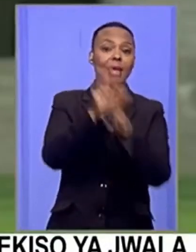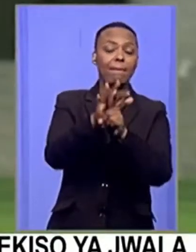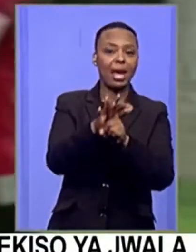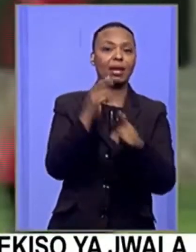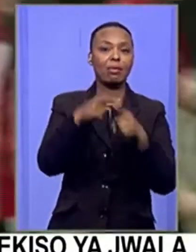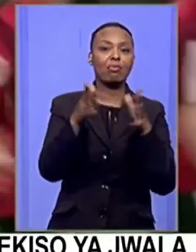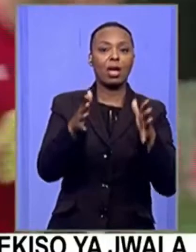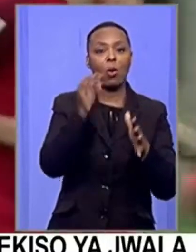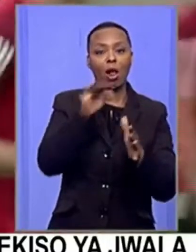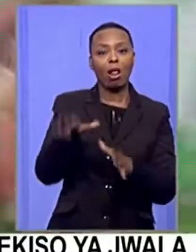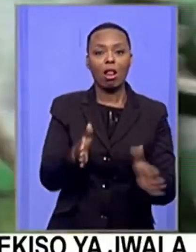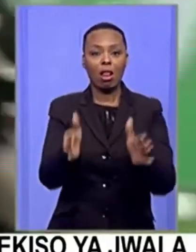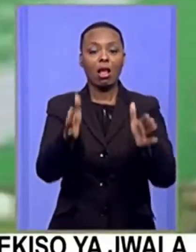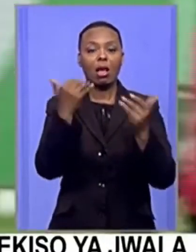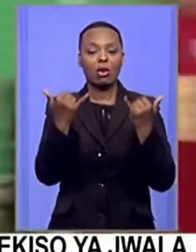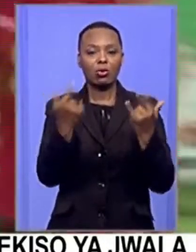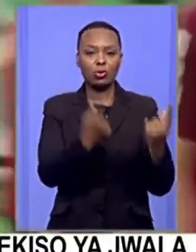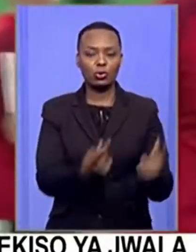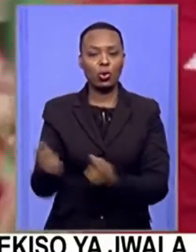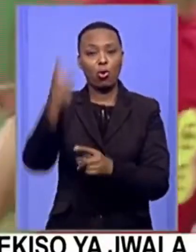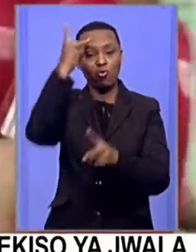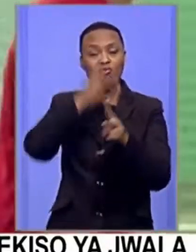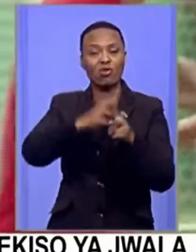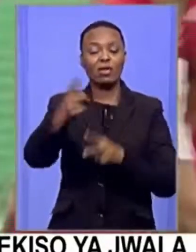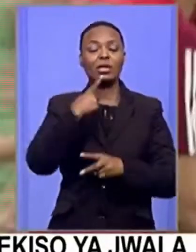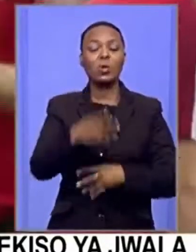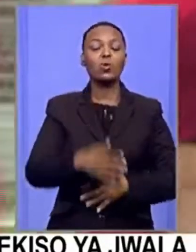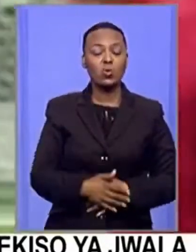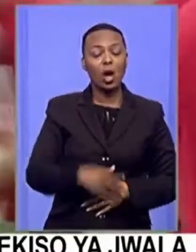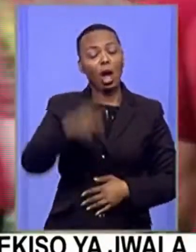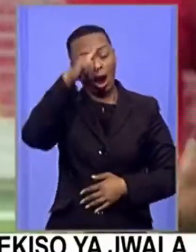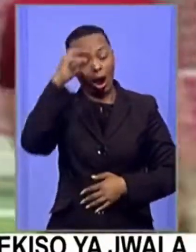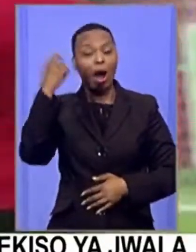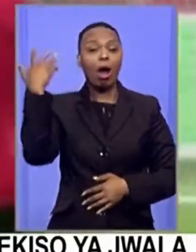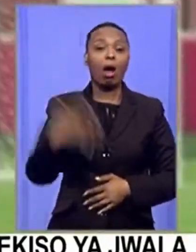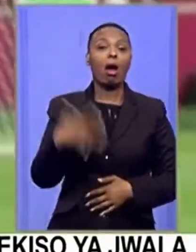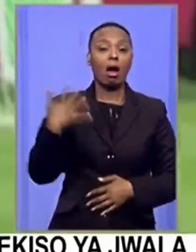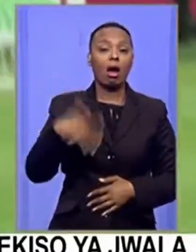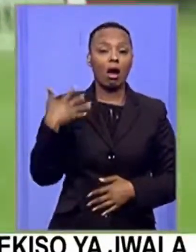ya tlhodisano. Moprofesa o re motjheso o phahameng o ka boela wa baka